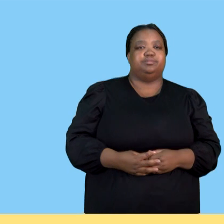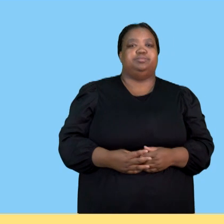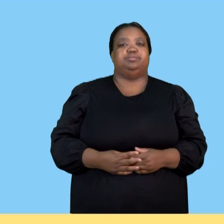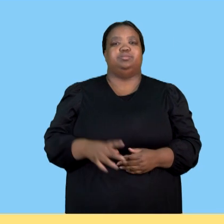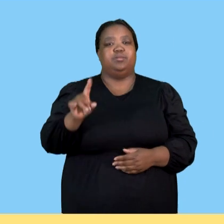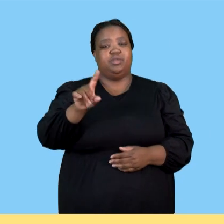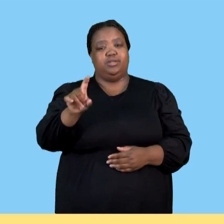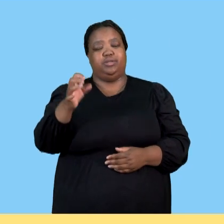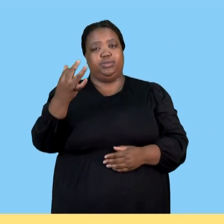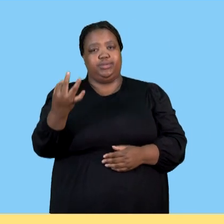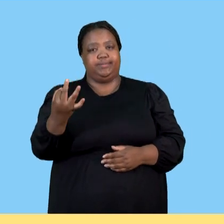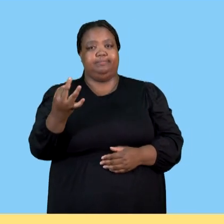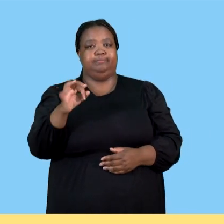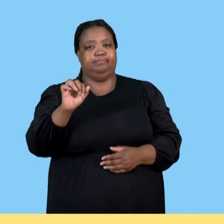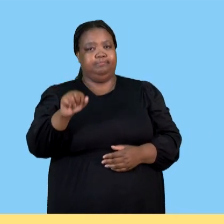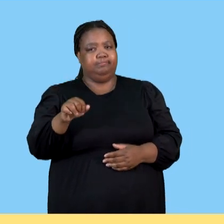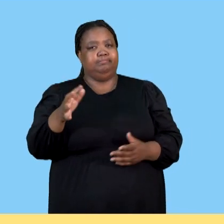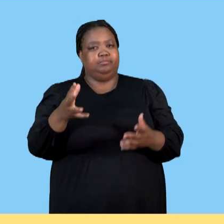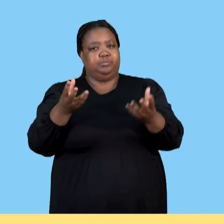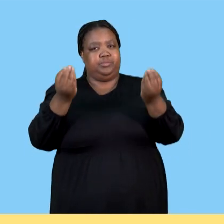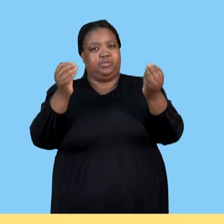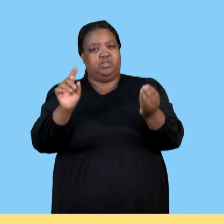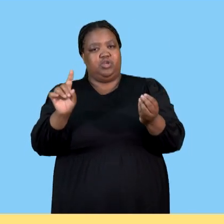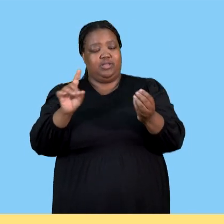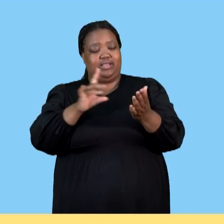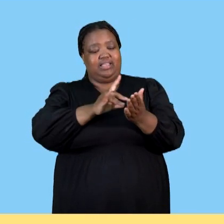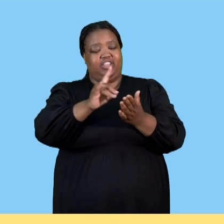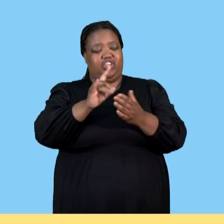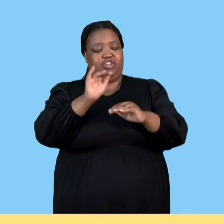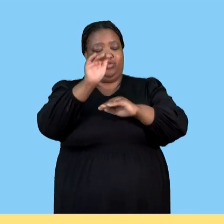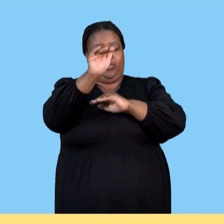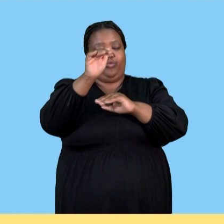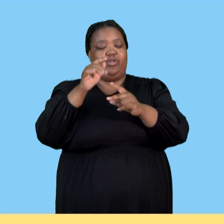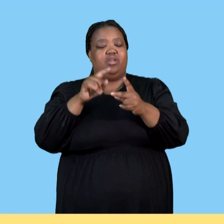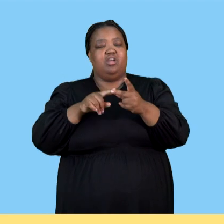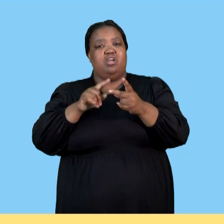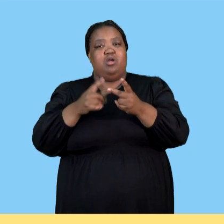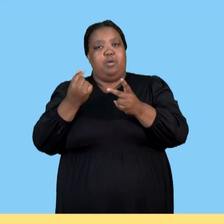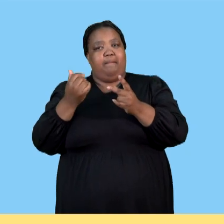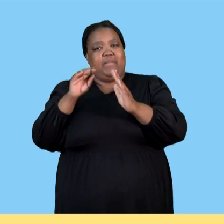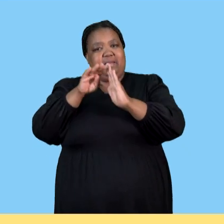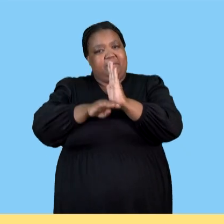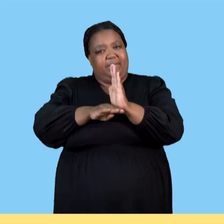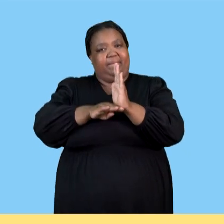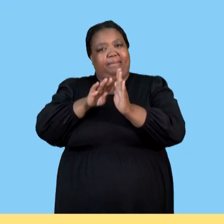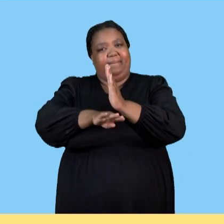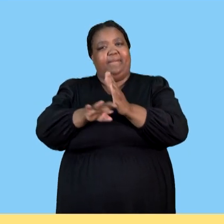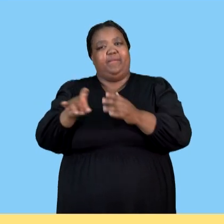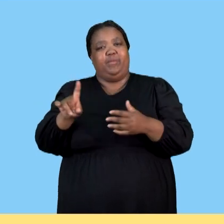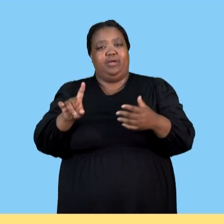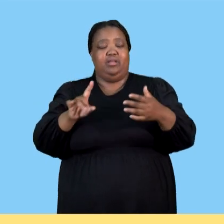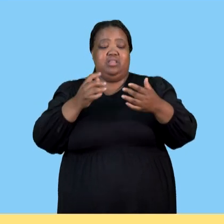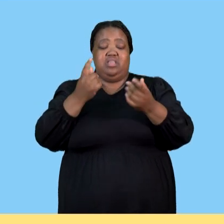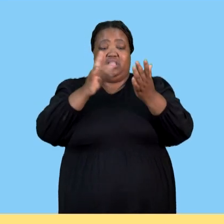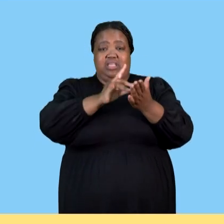Question 3 then says, determine the following: cash surplus or deficit for the month. If